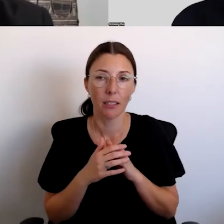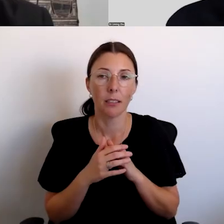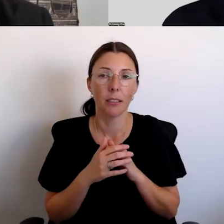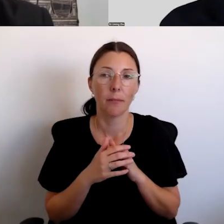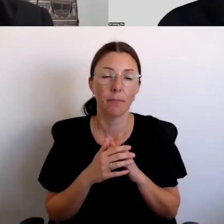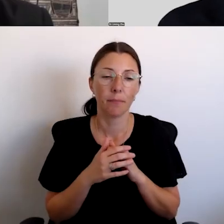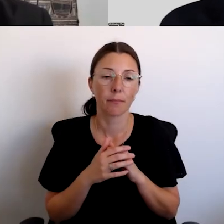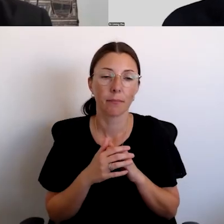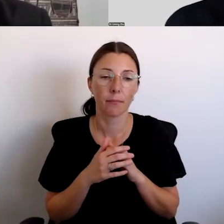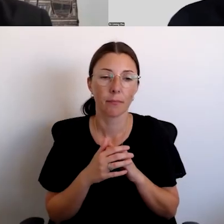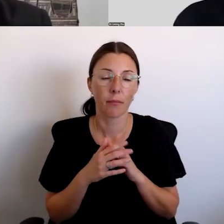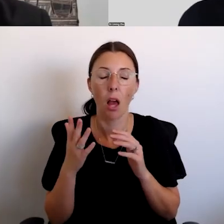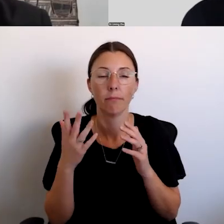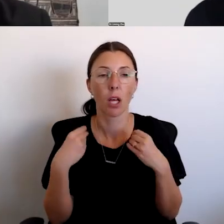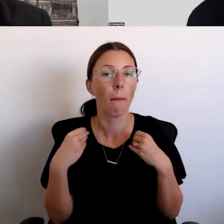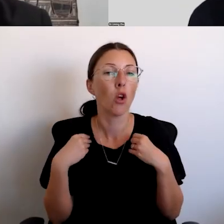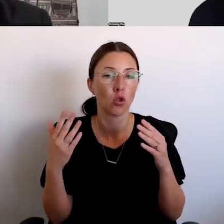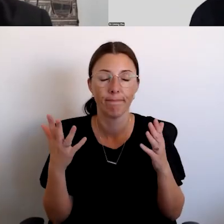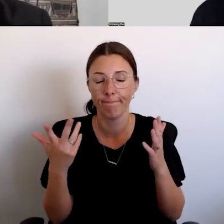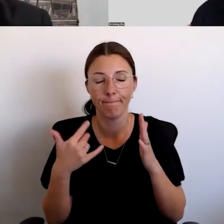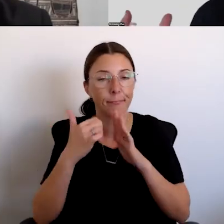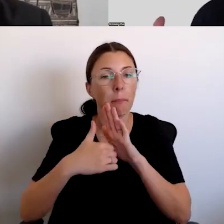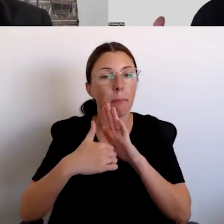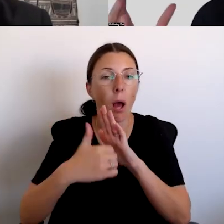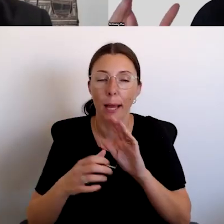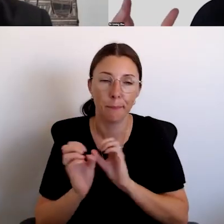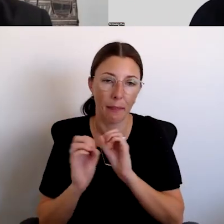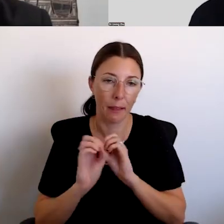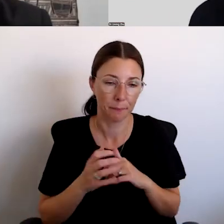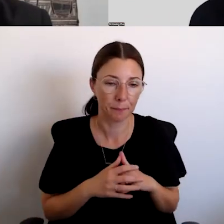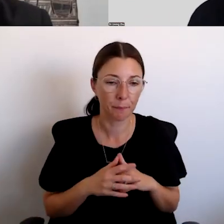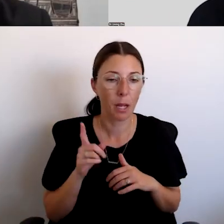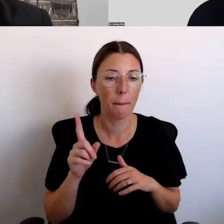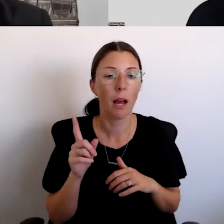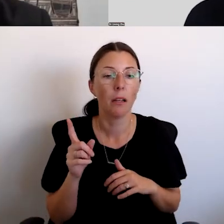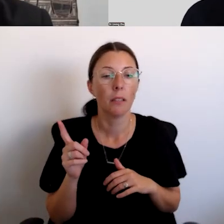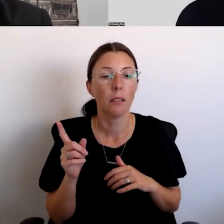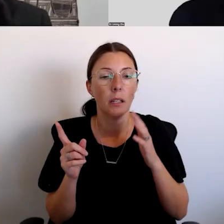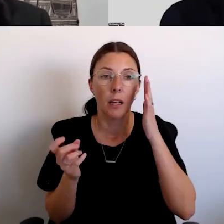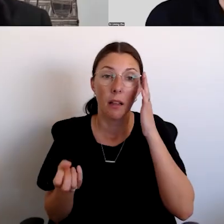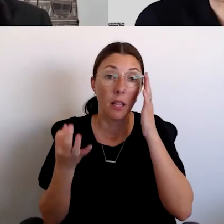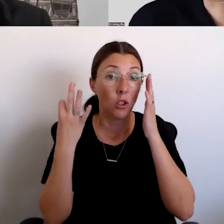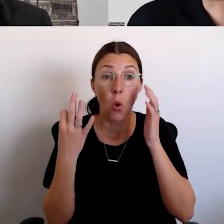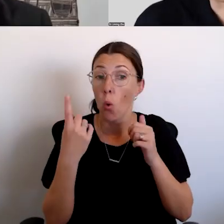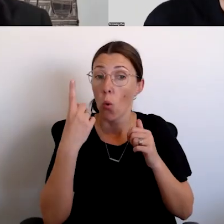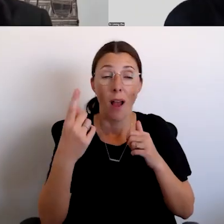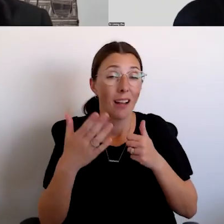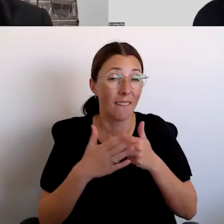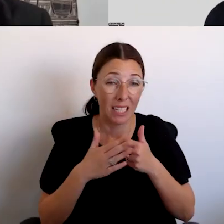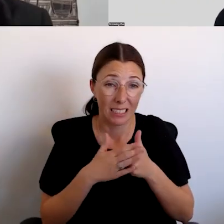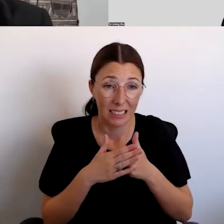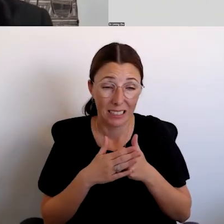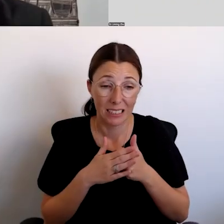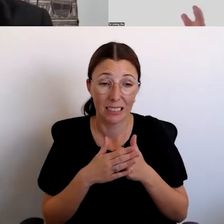of reliability. If you search, you can find some of them. But again, I think no single fix because that alone may not doing